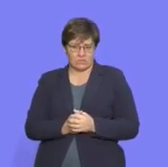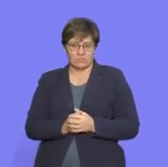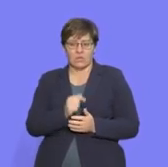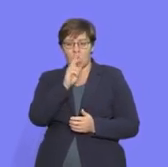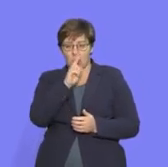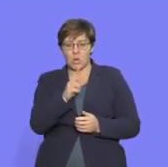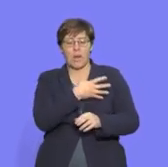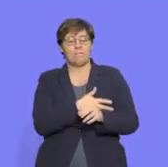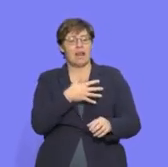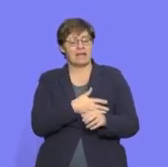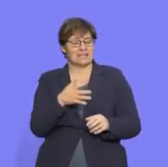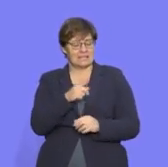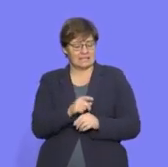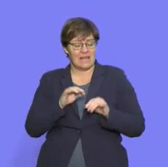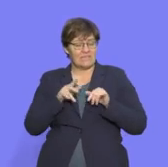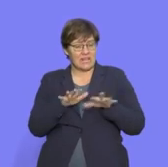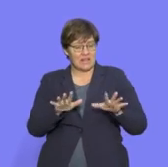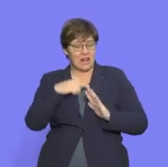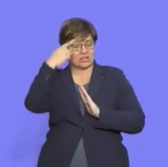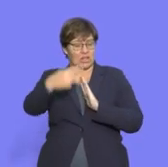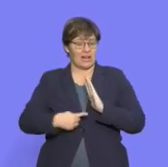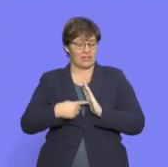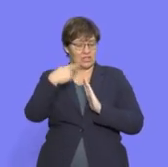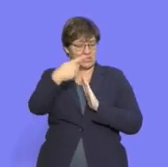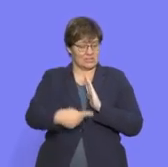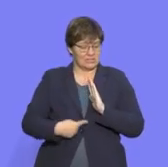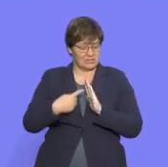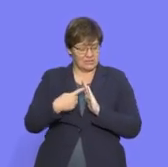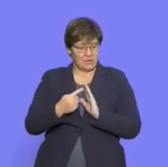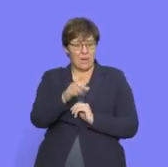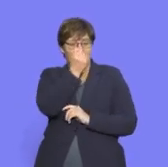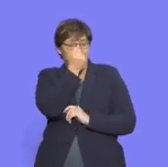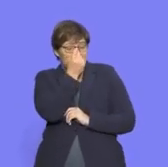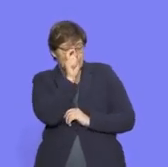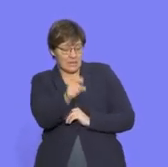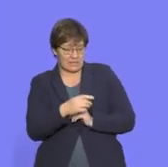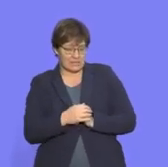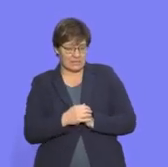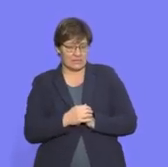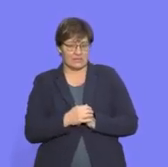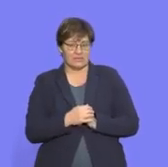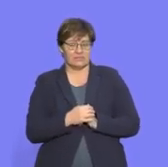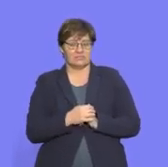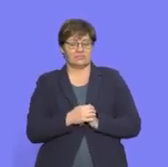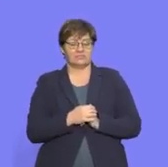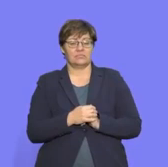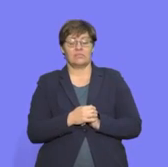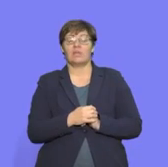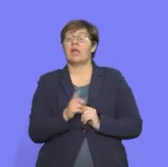we look at the blood vessels and circulation, you need to understand, right, that